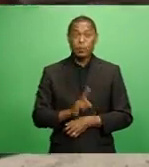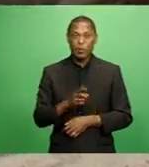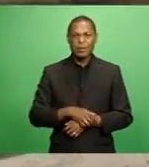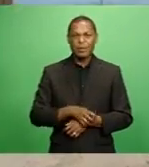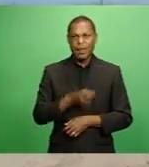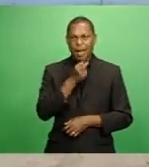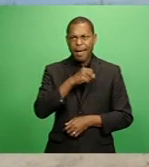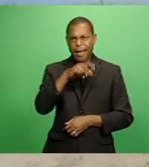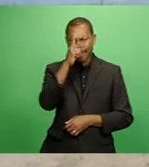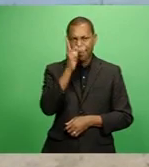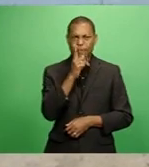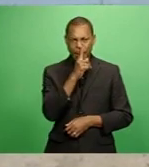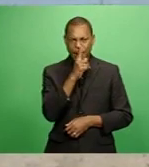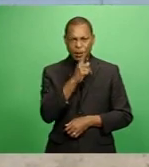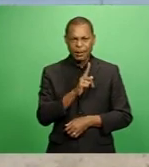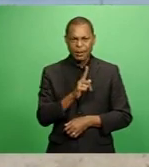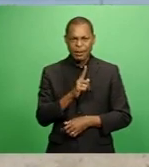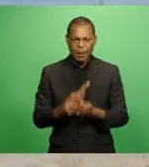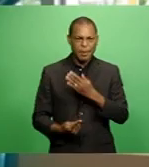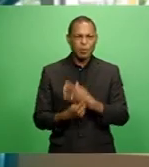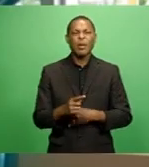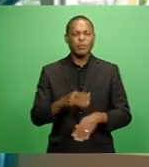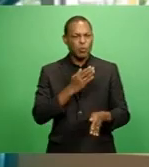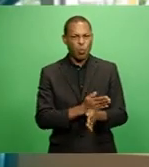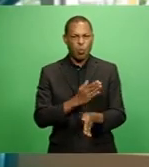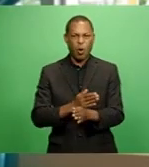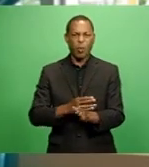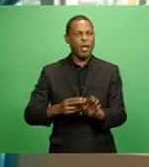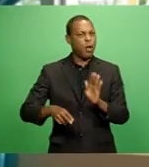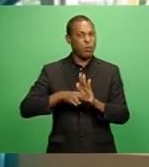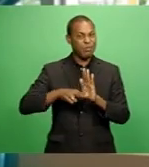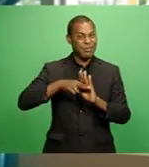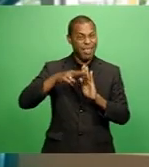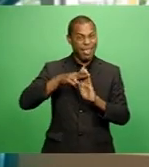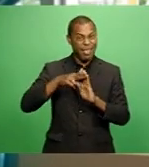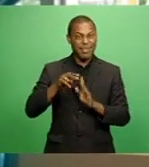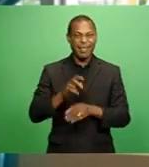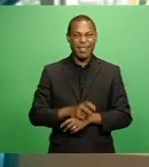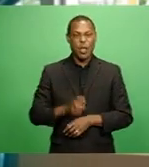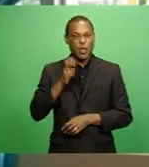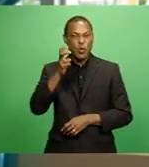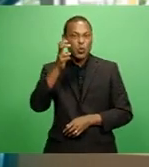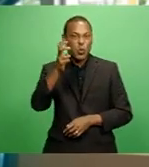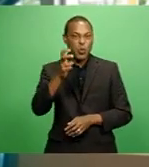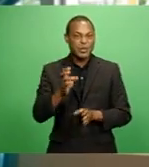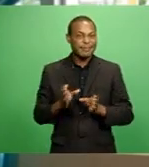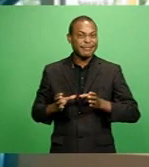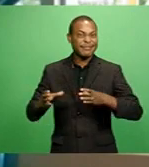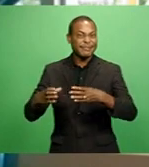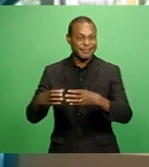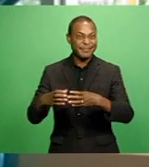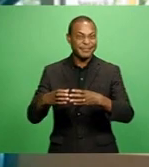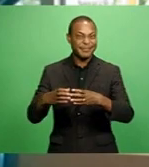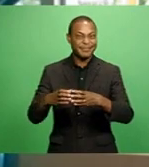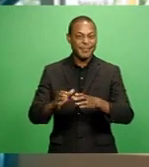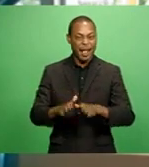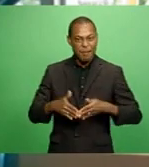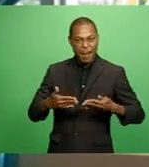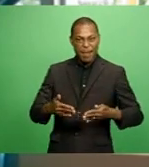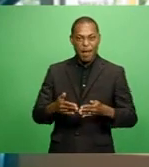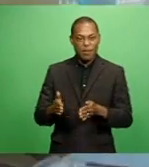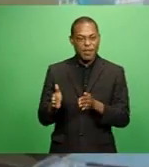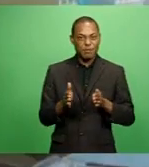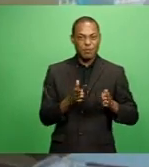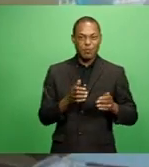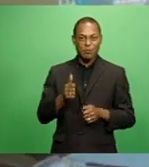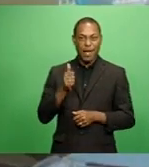Onkandavu natives, they were working in the hotels, in the tourism sector. They moved back into the island and start to utilize